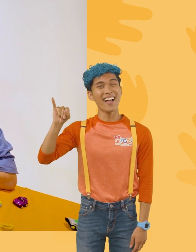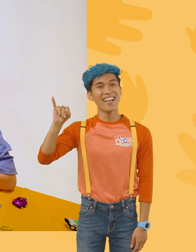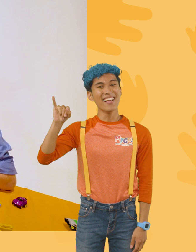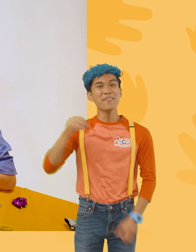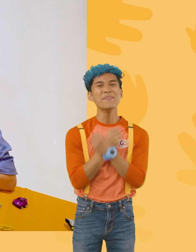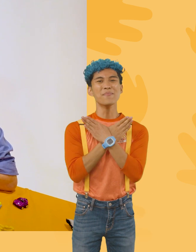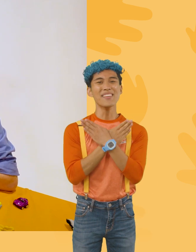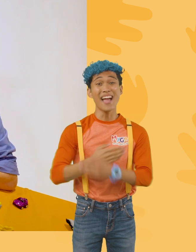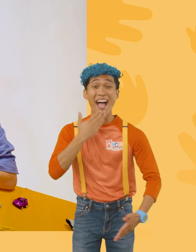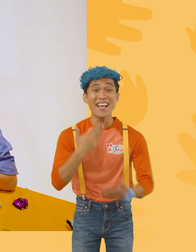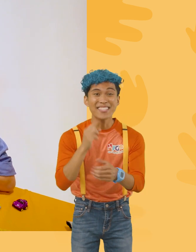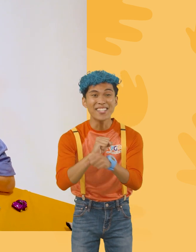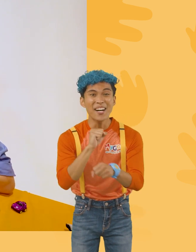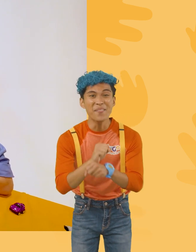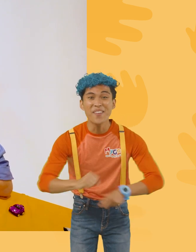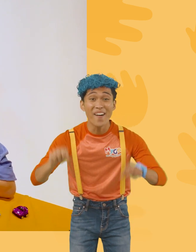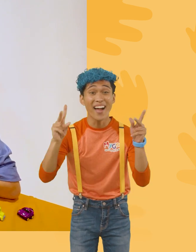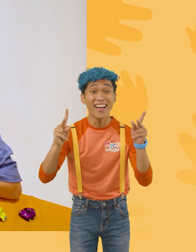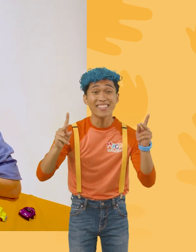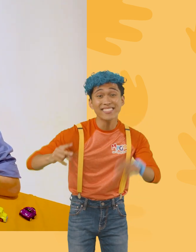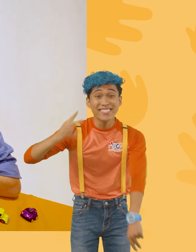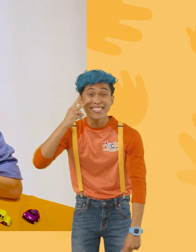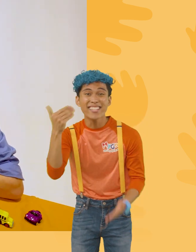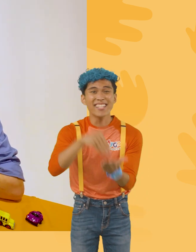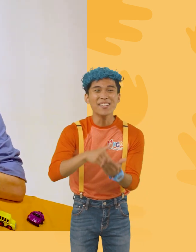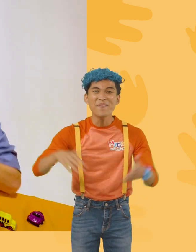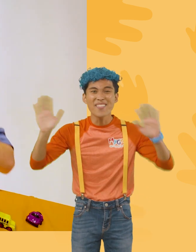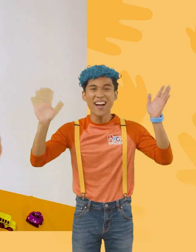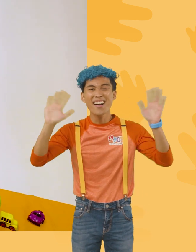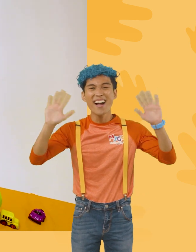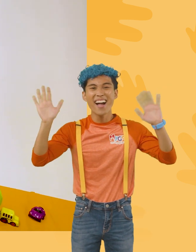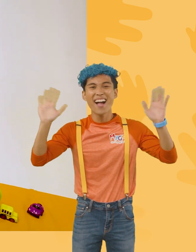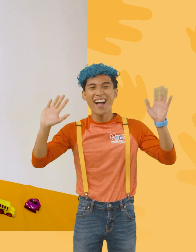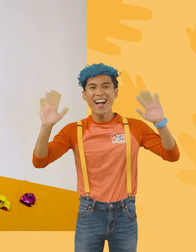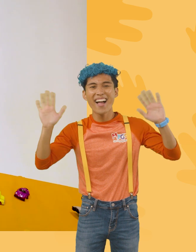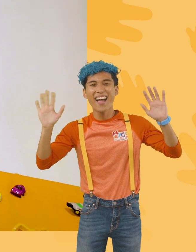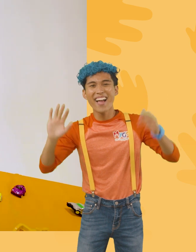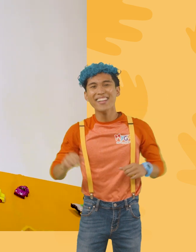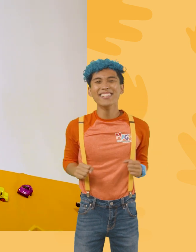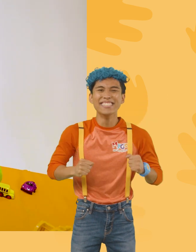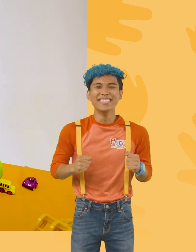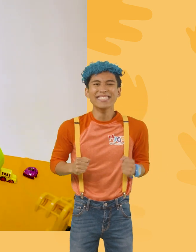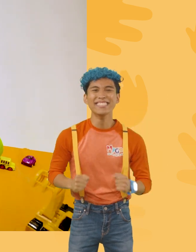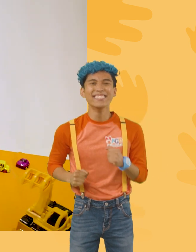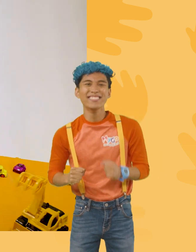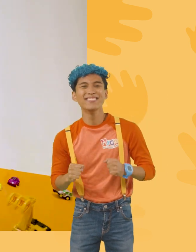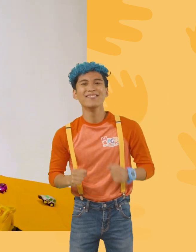B-L-I-P-P-I. Blippi! Good job! All right, see you again! Bye-bye!